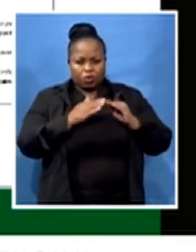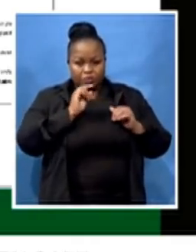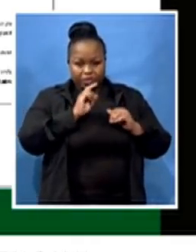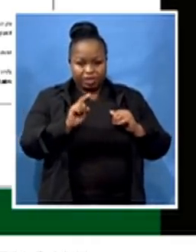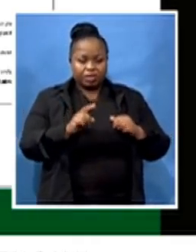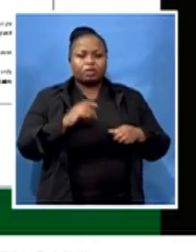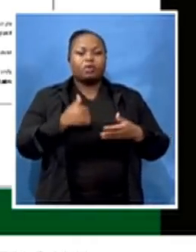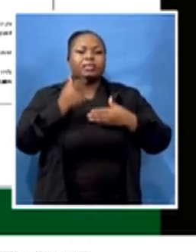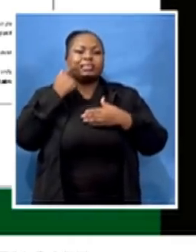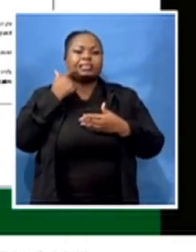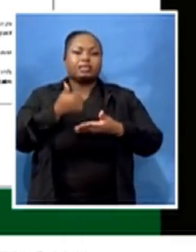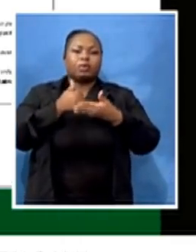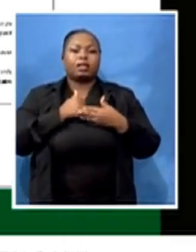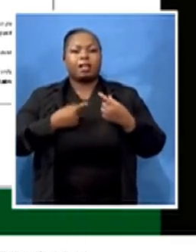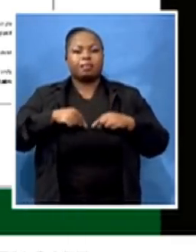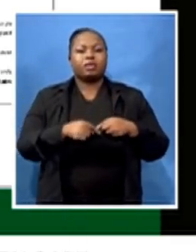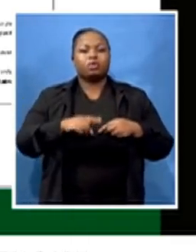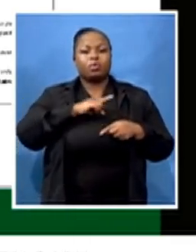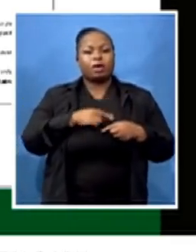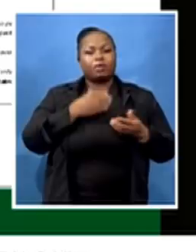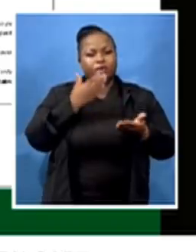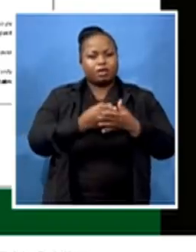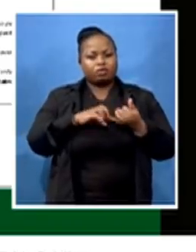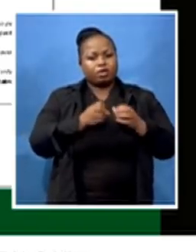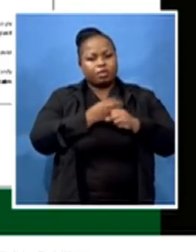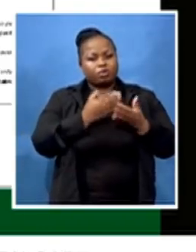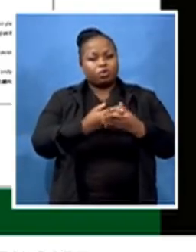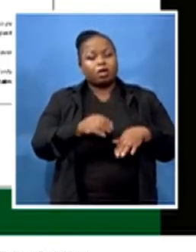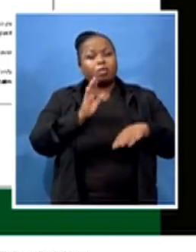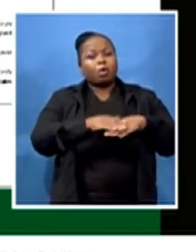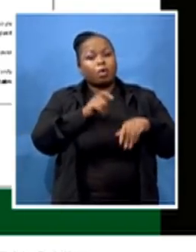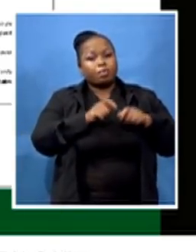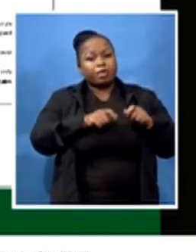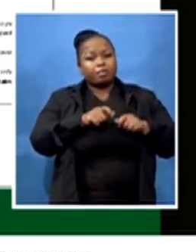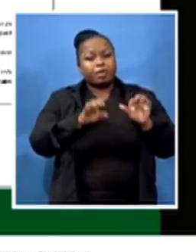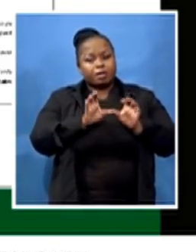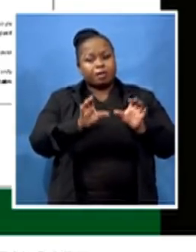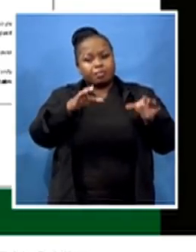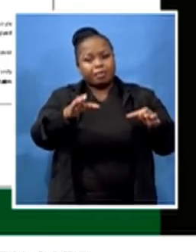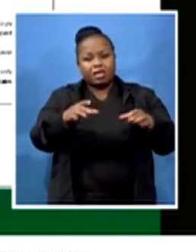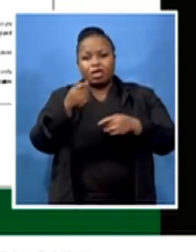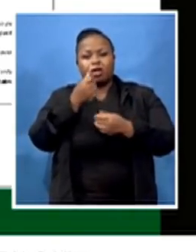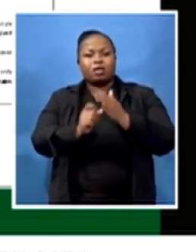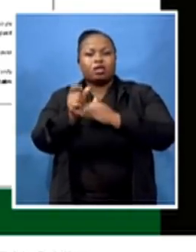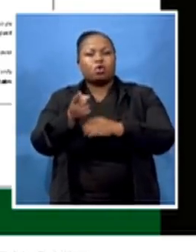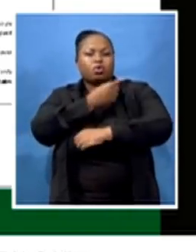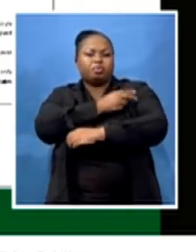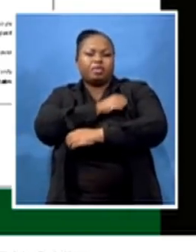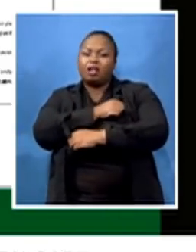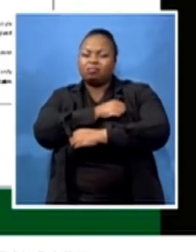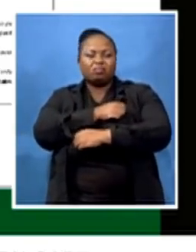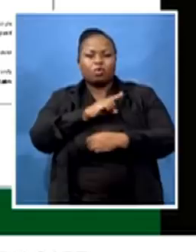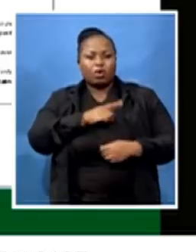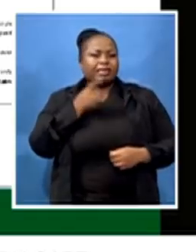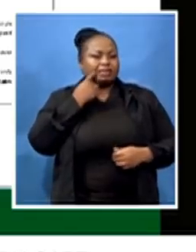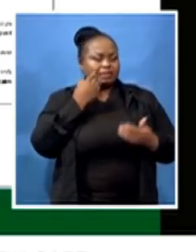keep a relatively large number of people away from hospital because they can be treated at home. Then with